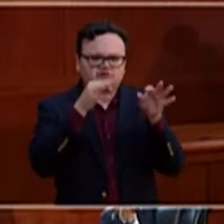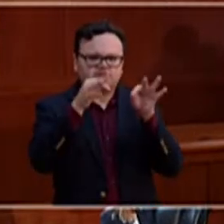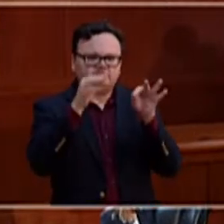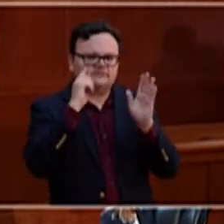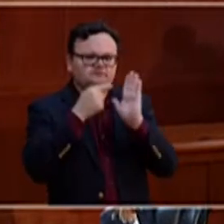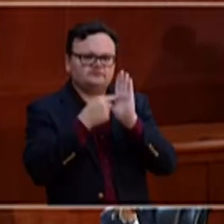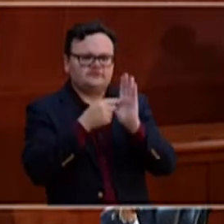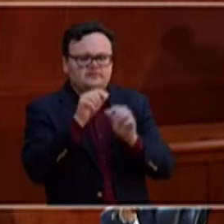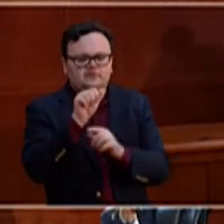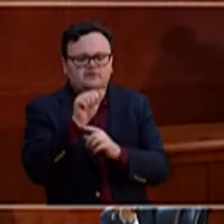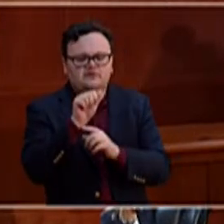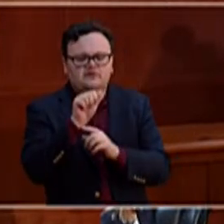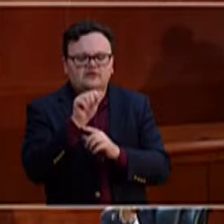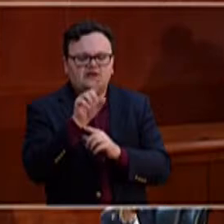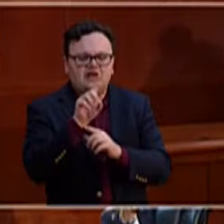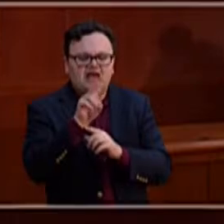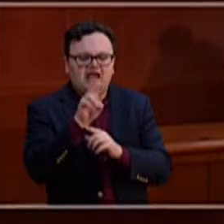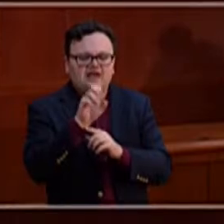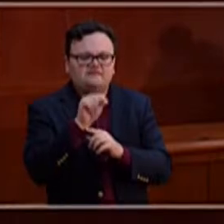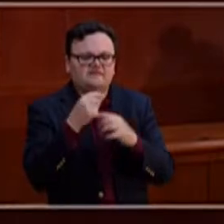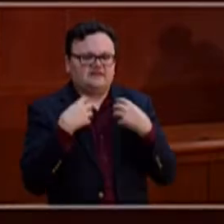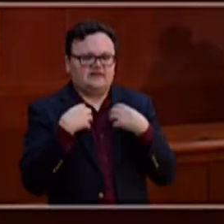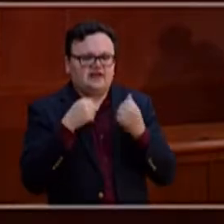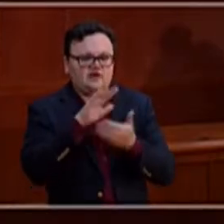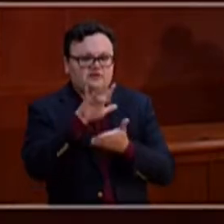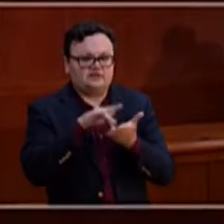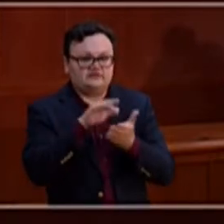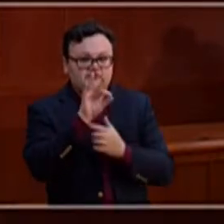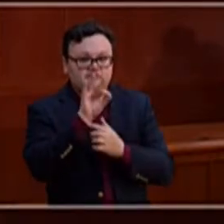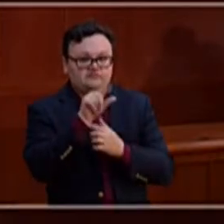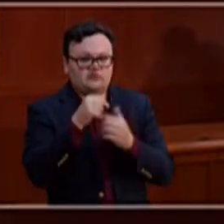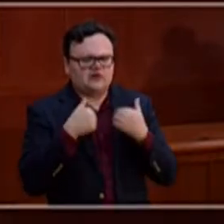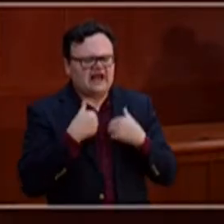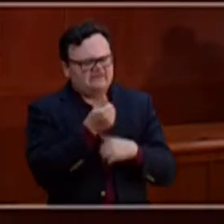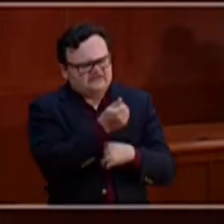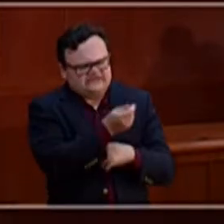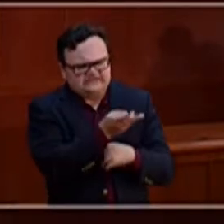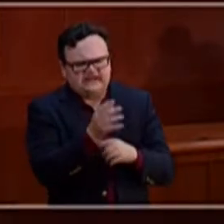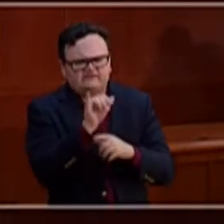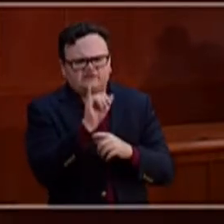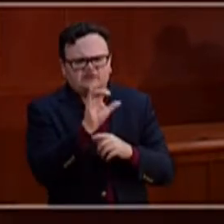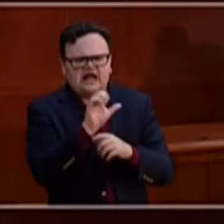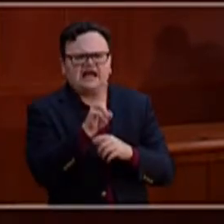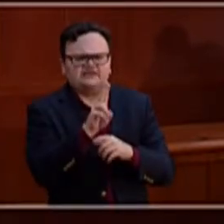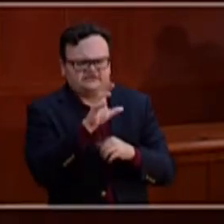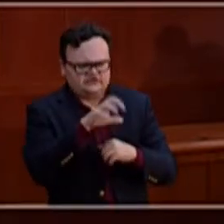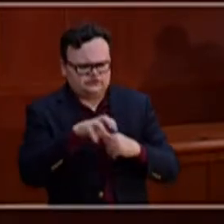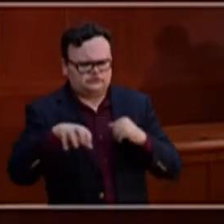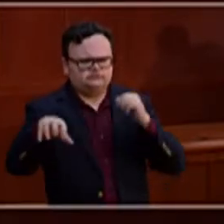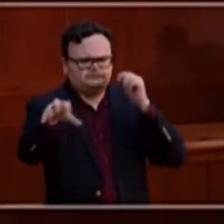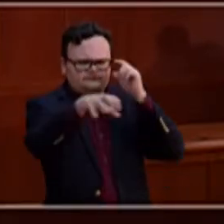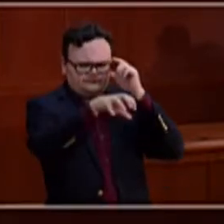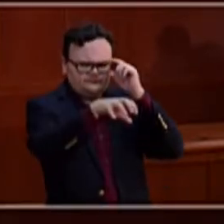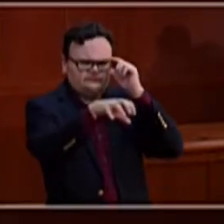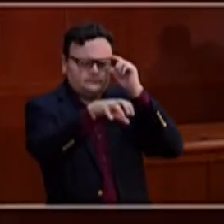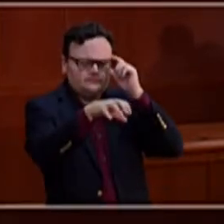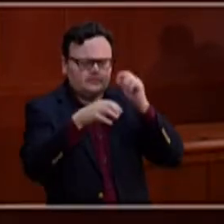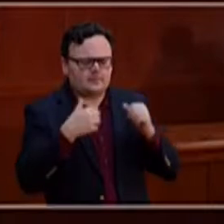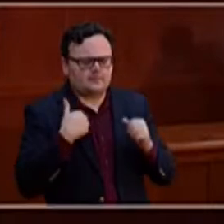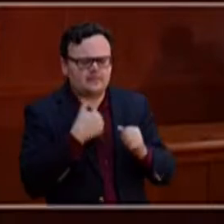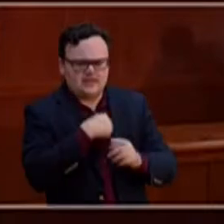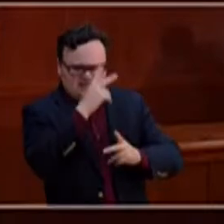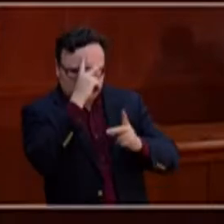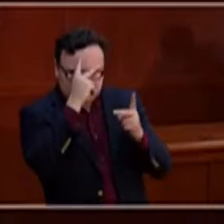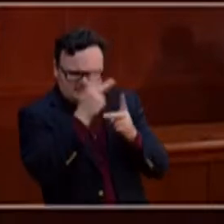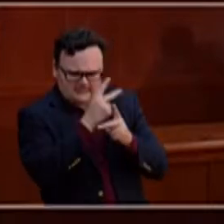Florida, we have multiple ICUs, and so we use the concept of level loading, and the downtown